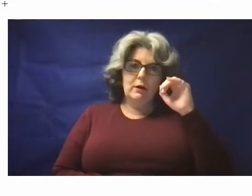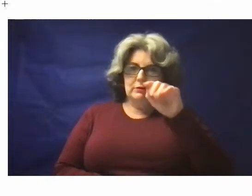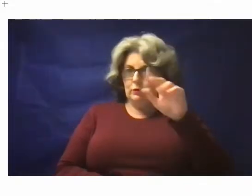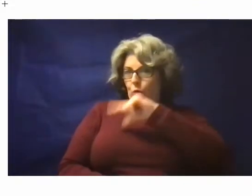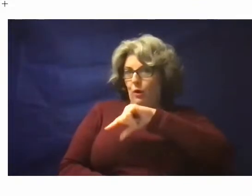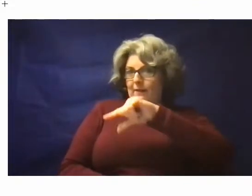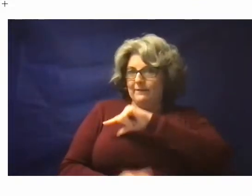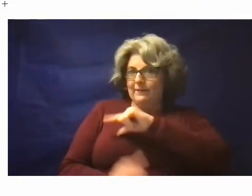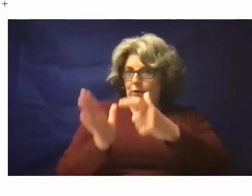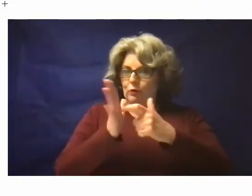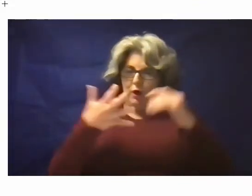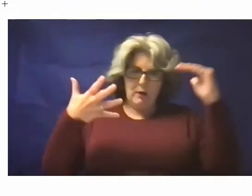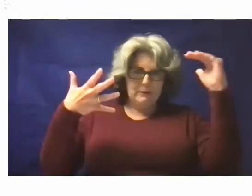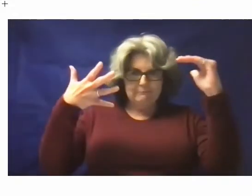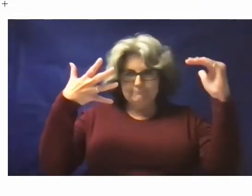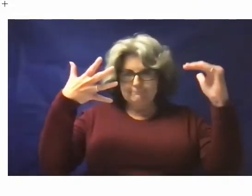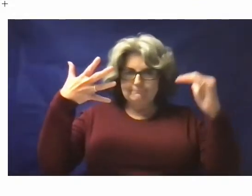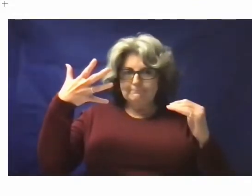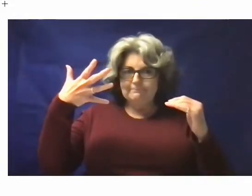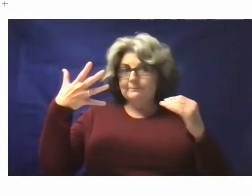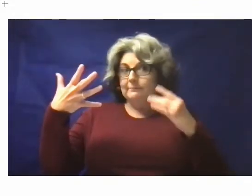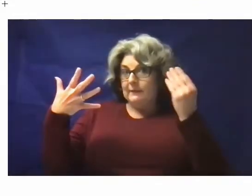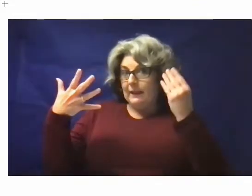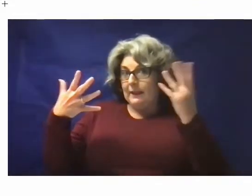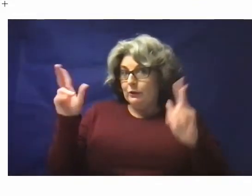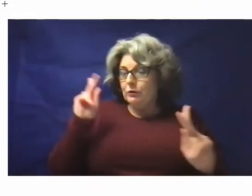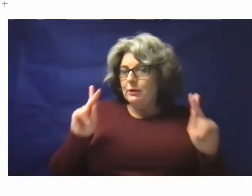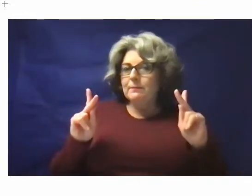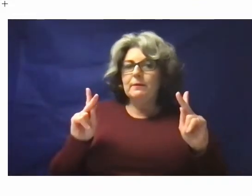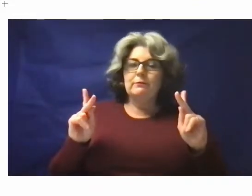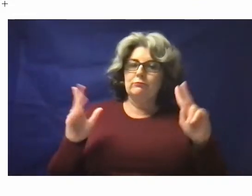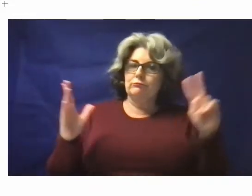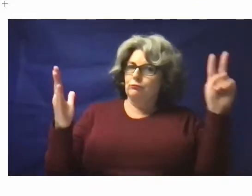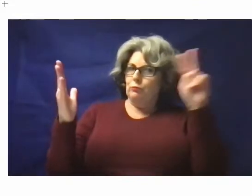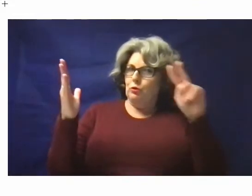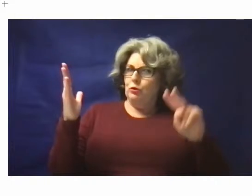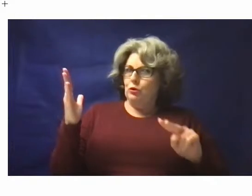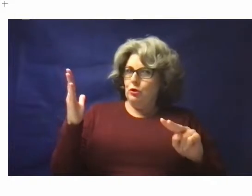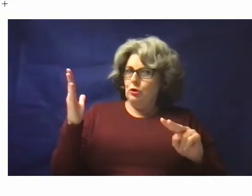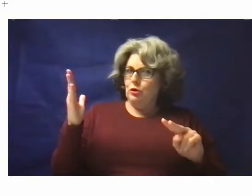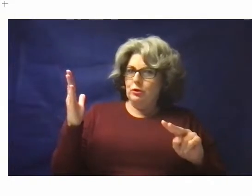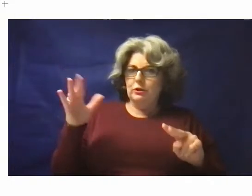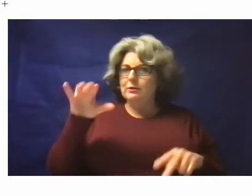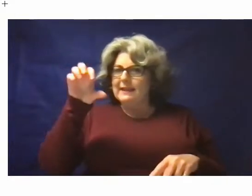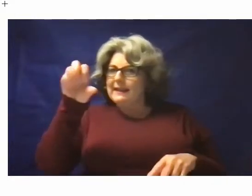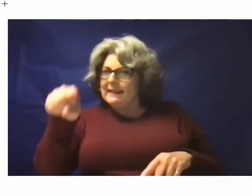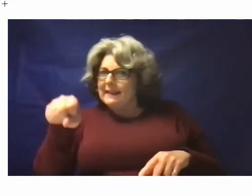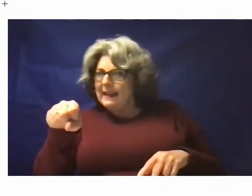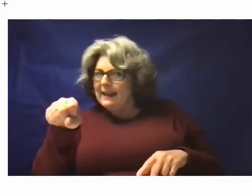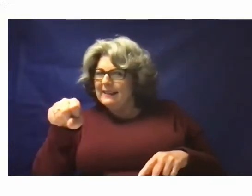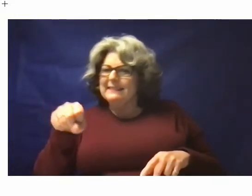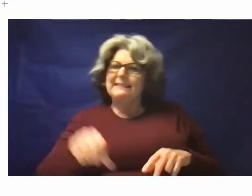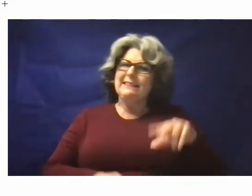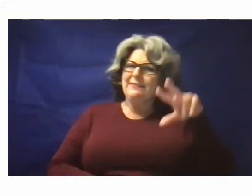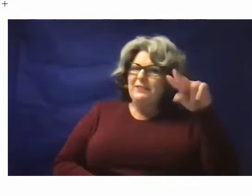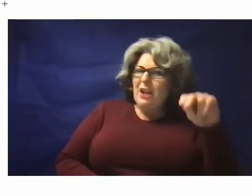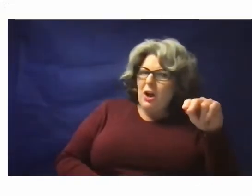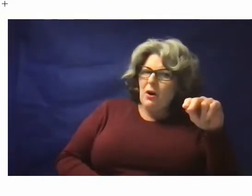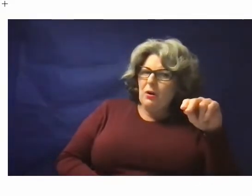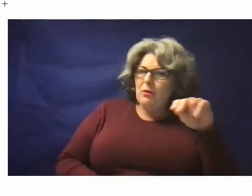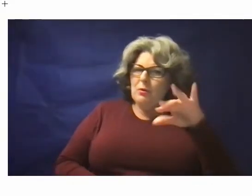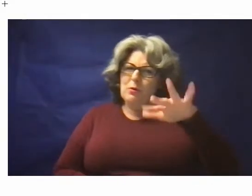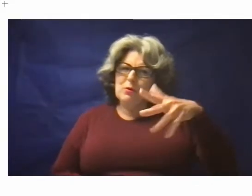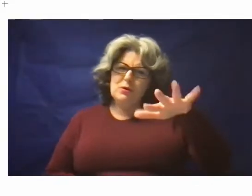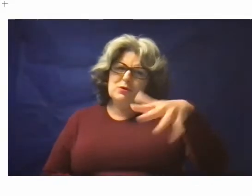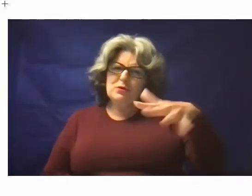qualification, I always like to tell people, like, have a look at it. Don't say yes if it's really no or sort of. So because you don't